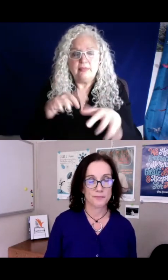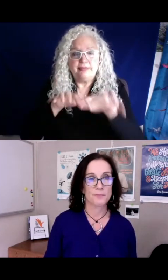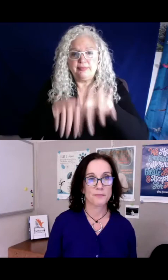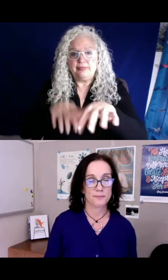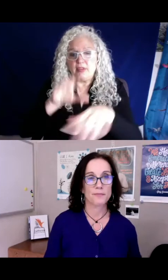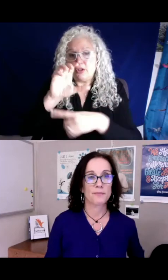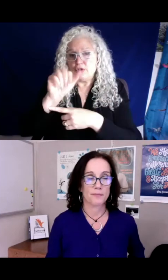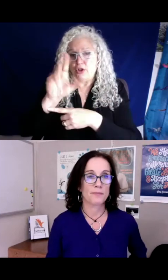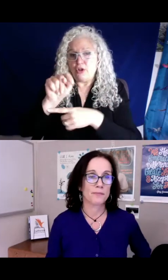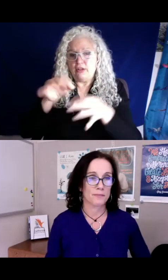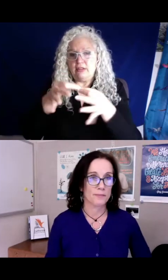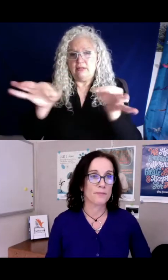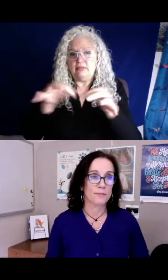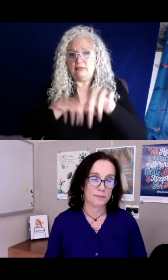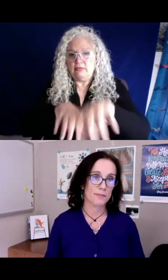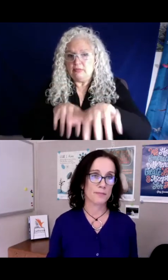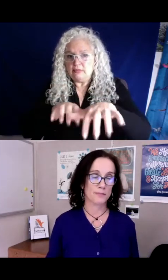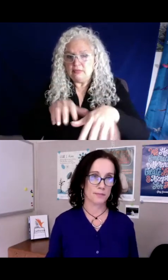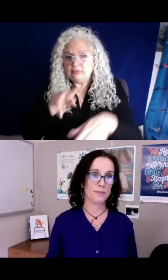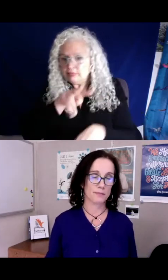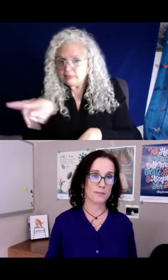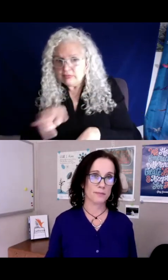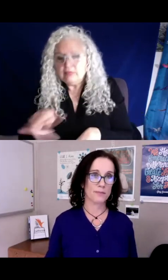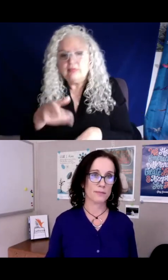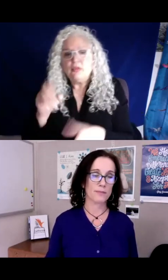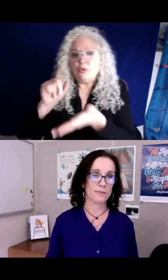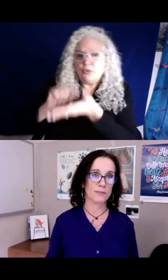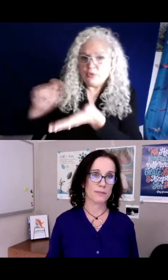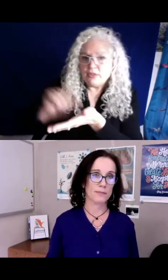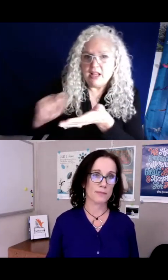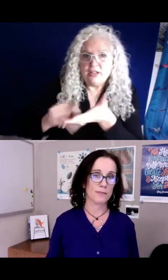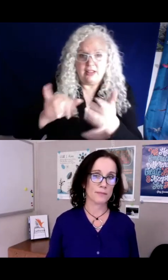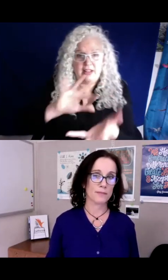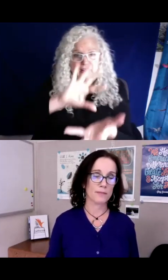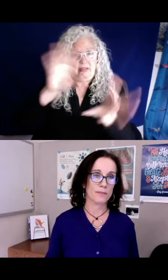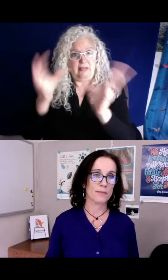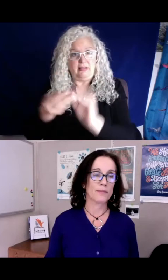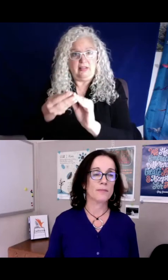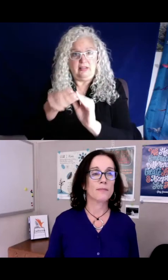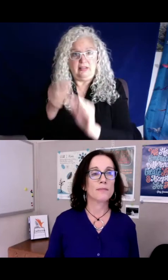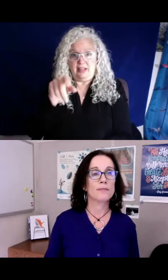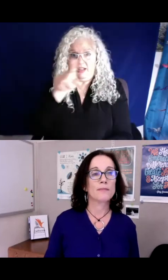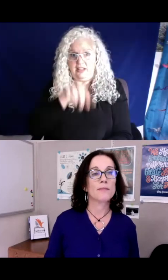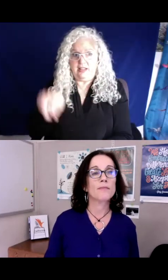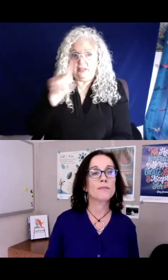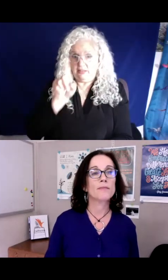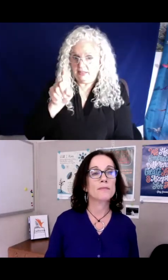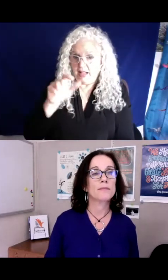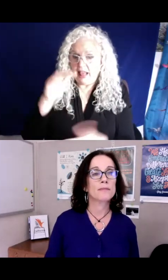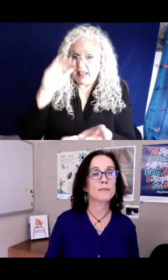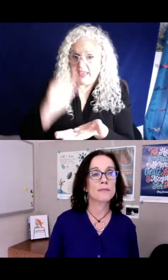FM system or CART, which is the captioning service, written